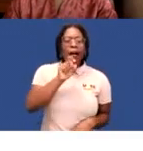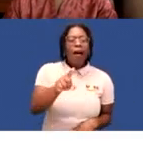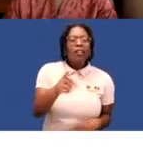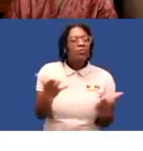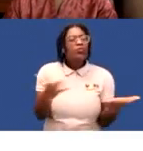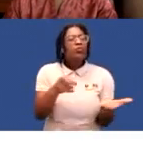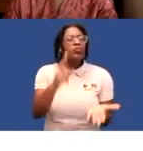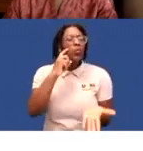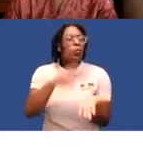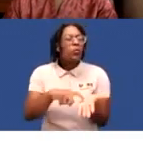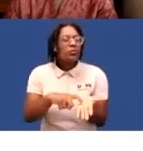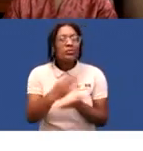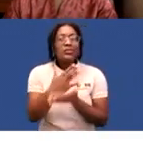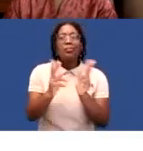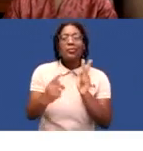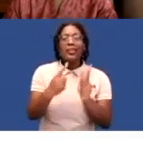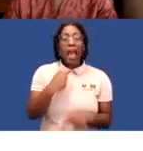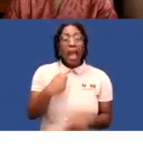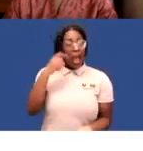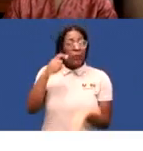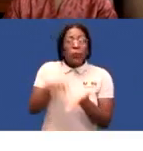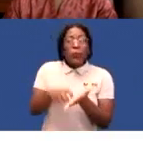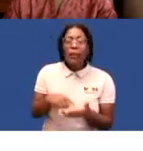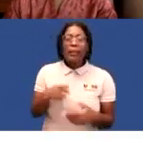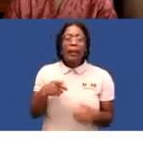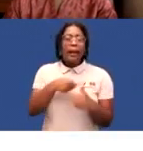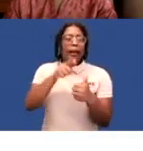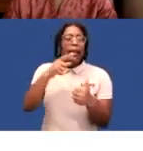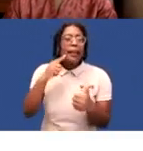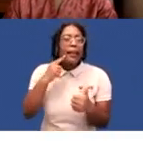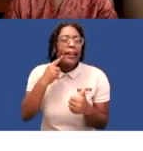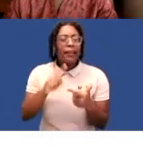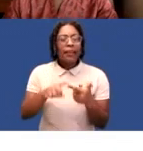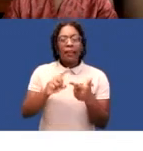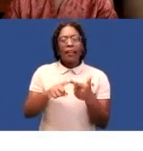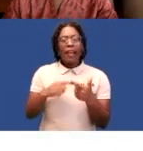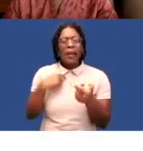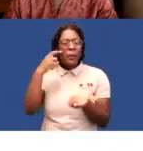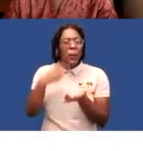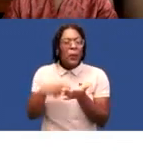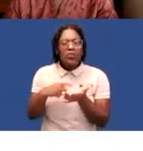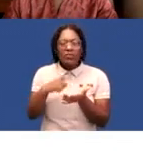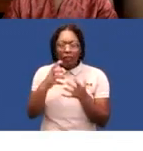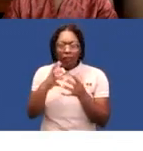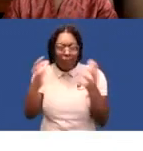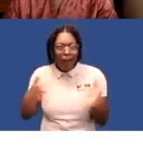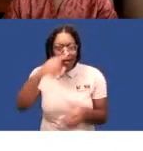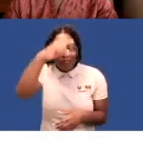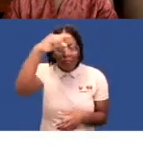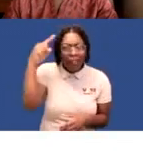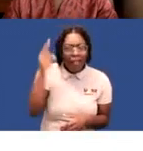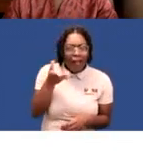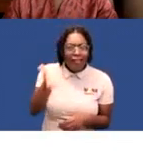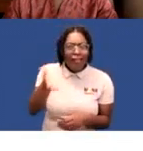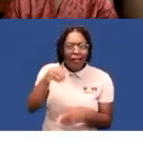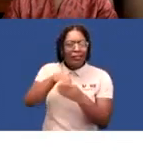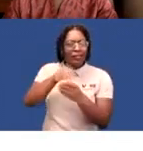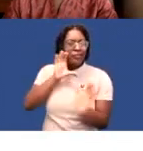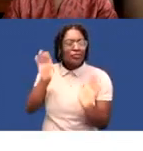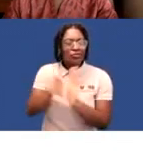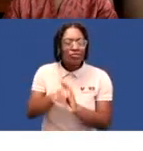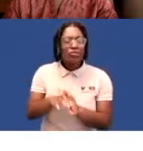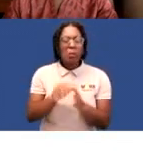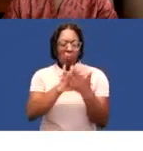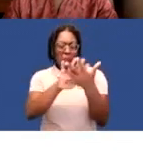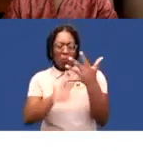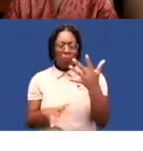candy." "Yeah," the class responds in a chorus of agreement. I wrote down what they noticed on chart paper, and then I asked, what can we